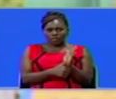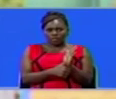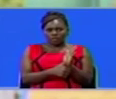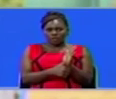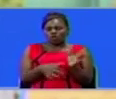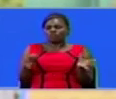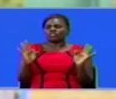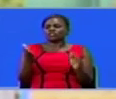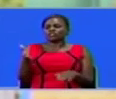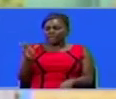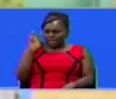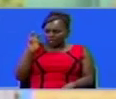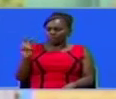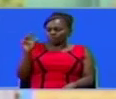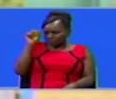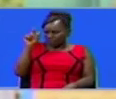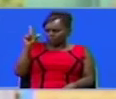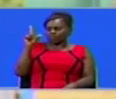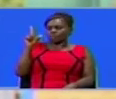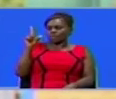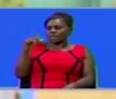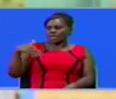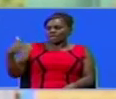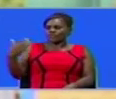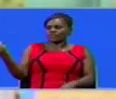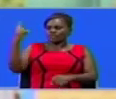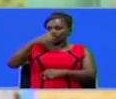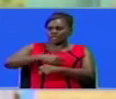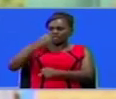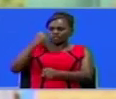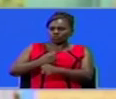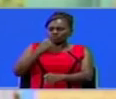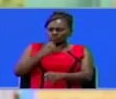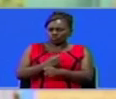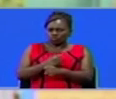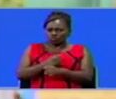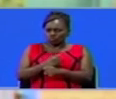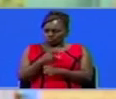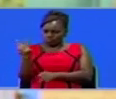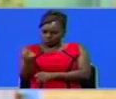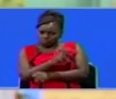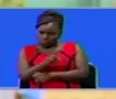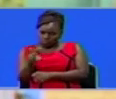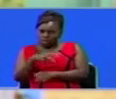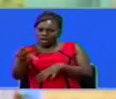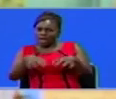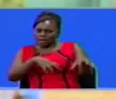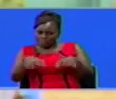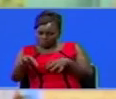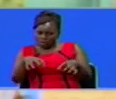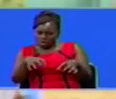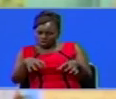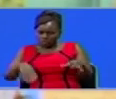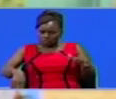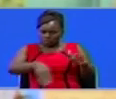the ground very alert, and on daily basis we are doing patrols to make sure that there are these animals which have been flushed